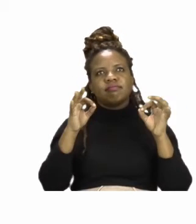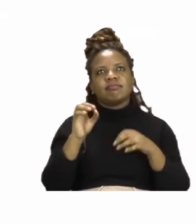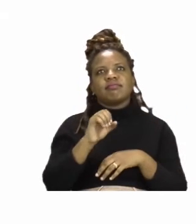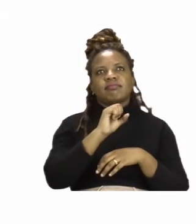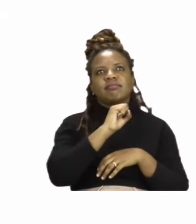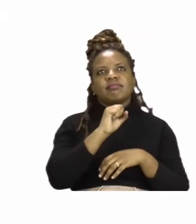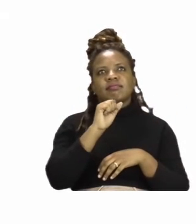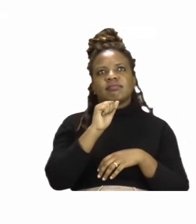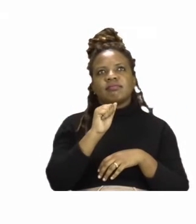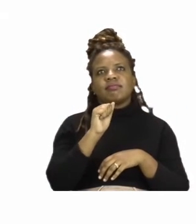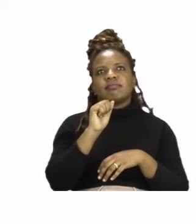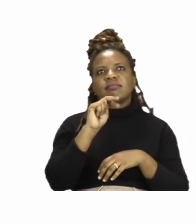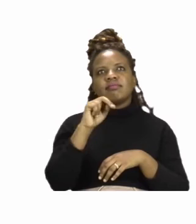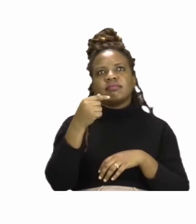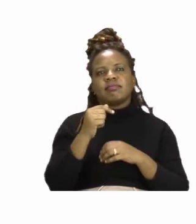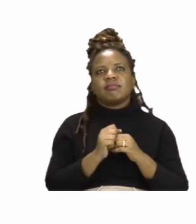paper,